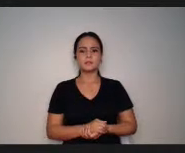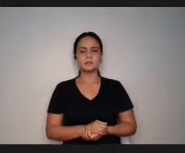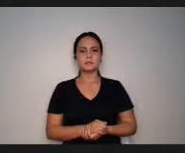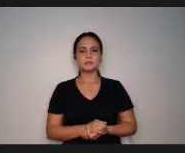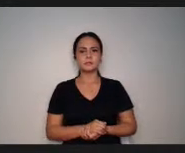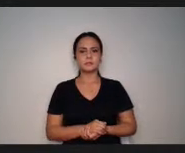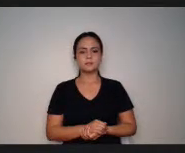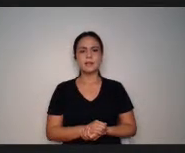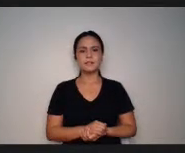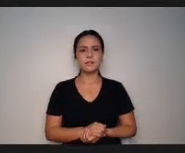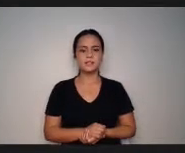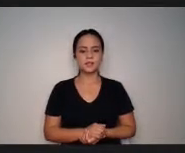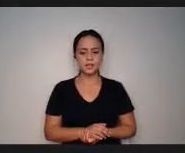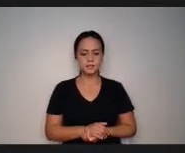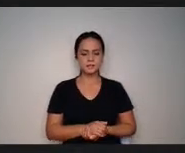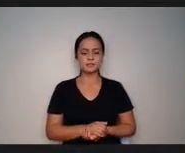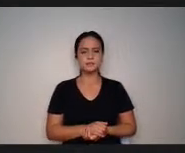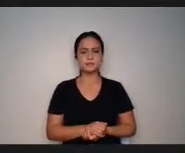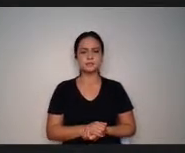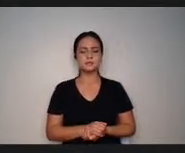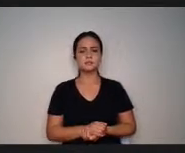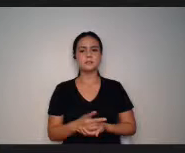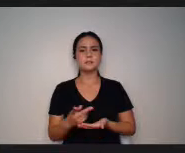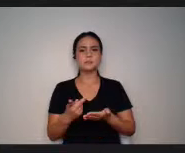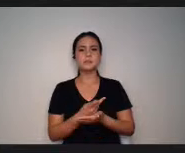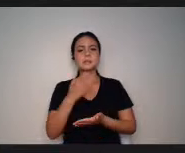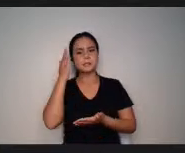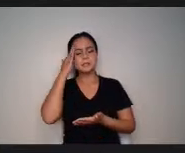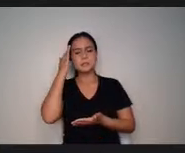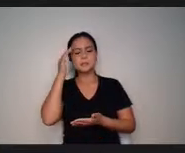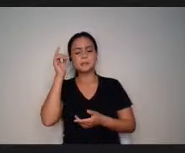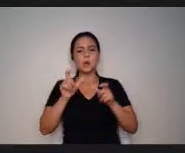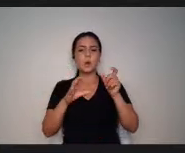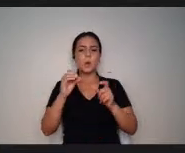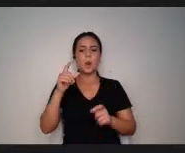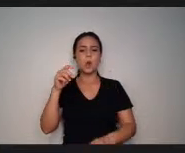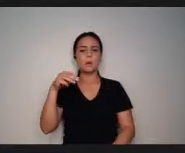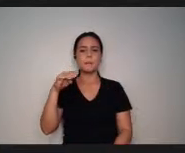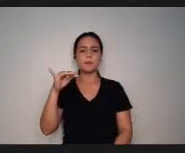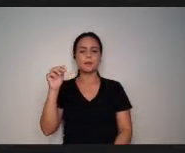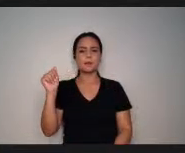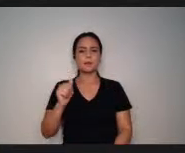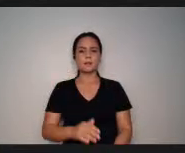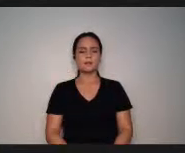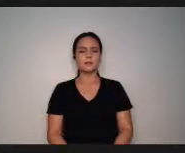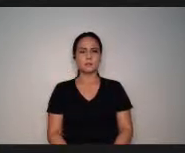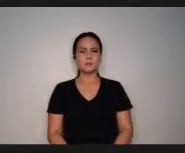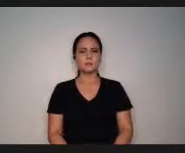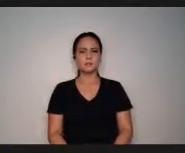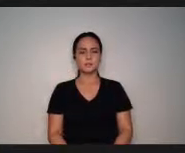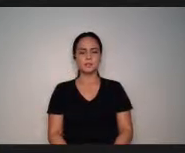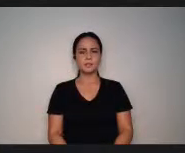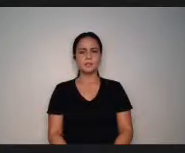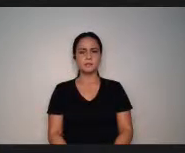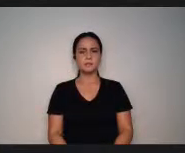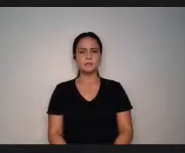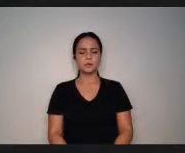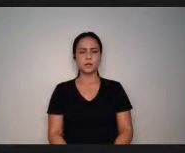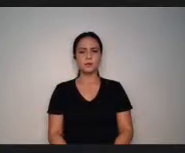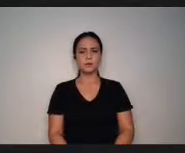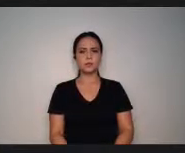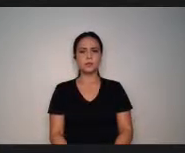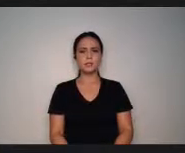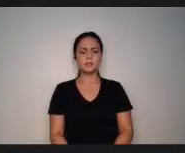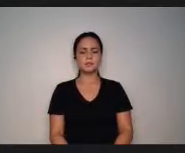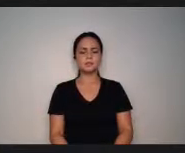legislation. We know in Colombia there is a national legislation guiding employers to address psychosocial risk. There